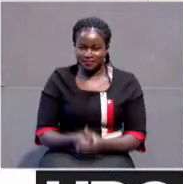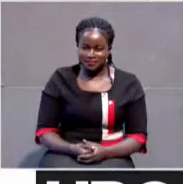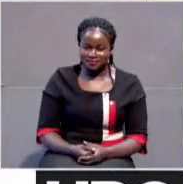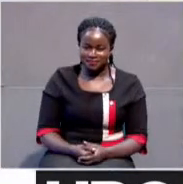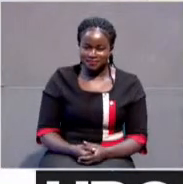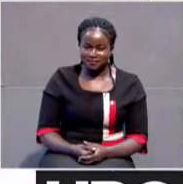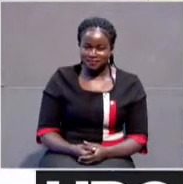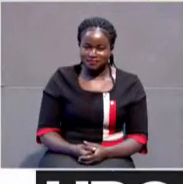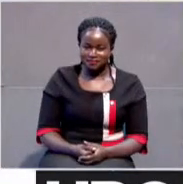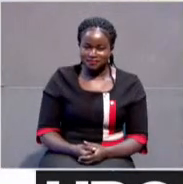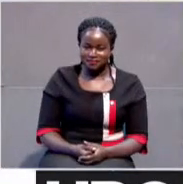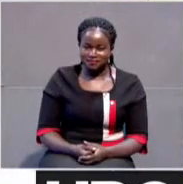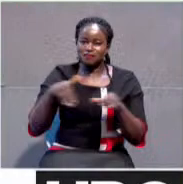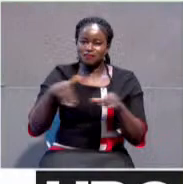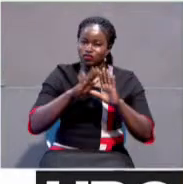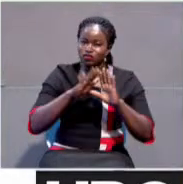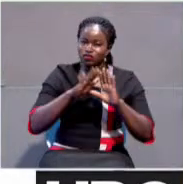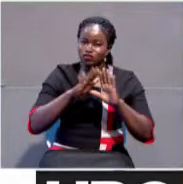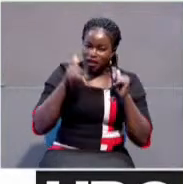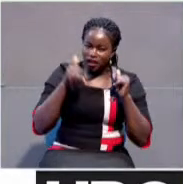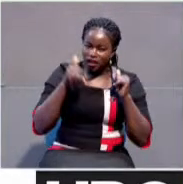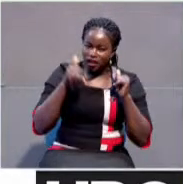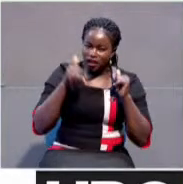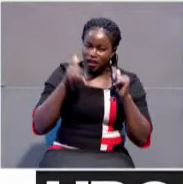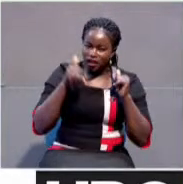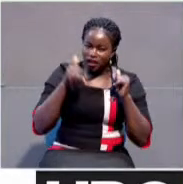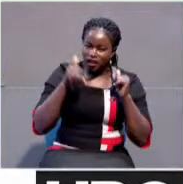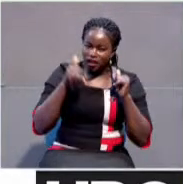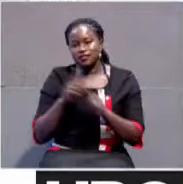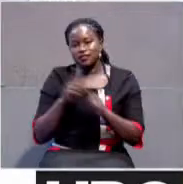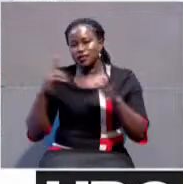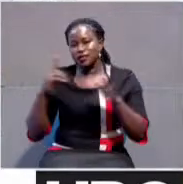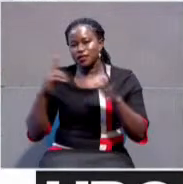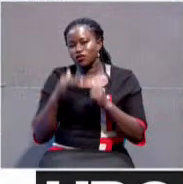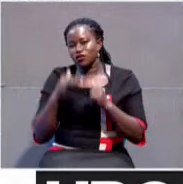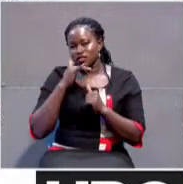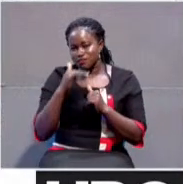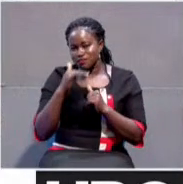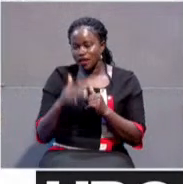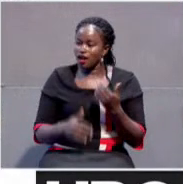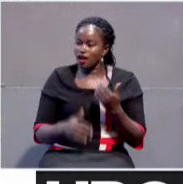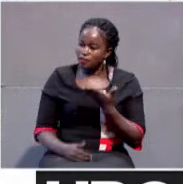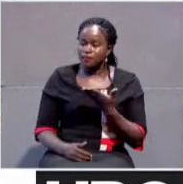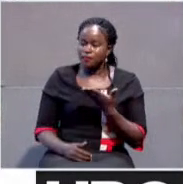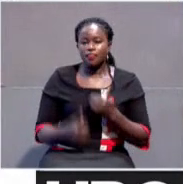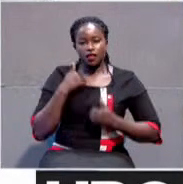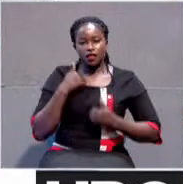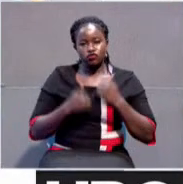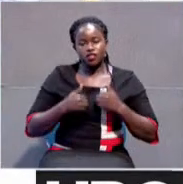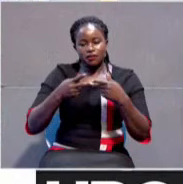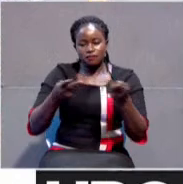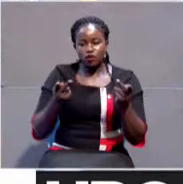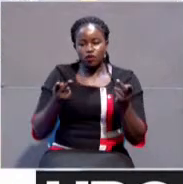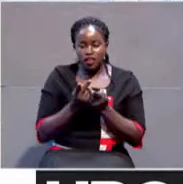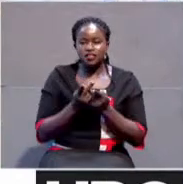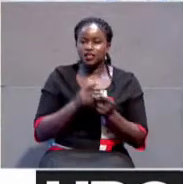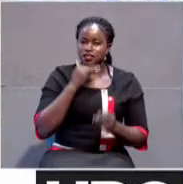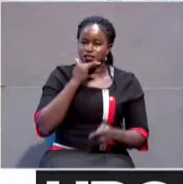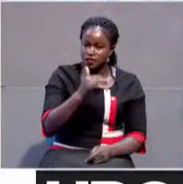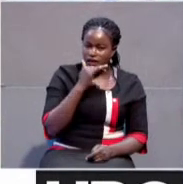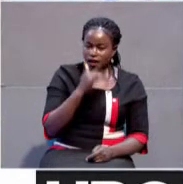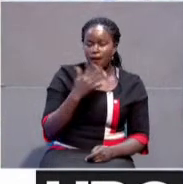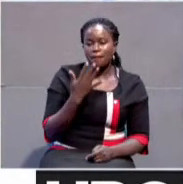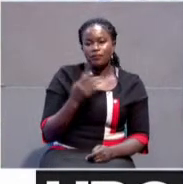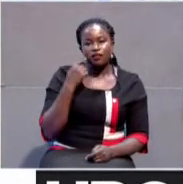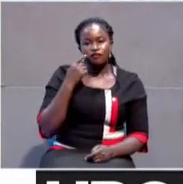Most members of parliament, including Speaker Rebecca Kadaga and Deputy Speaker Jacob Oranya, are interested in the positions of the speakership